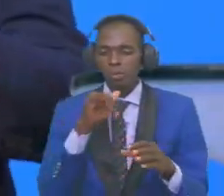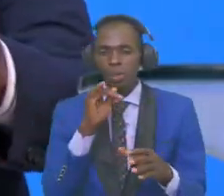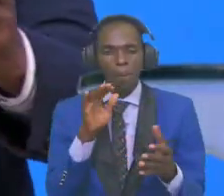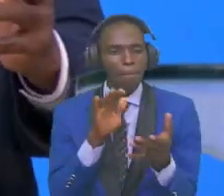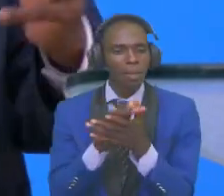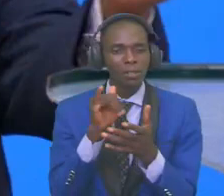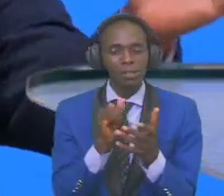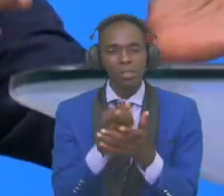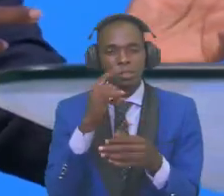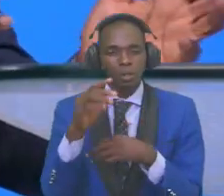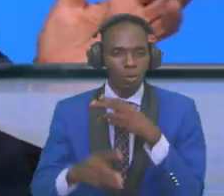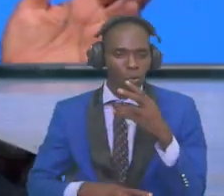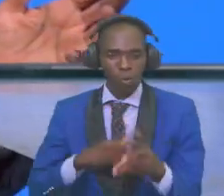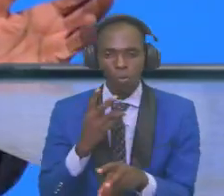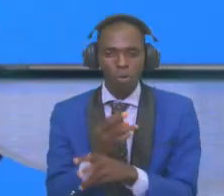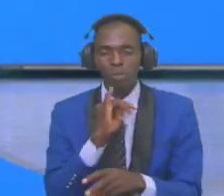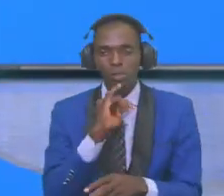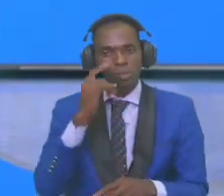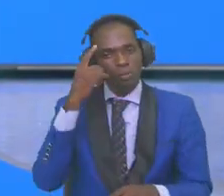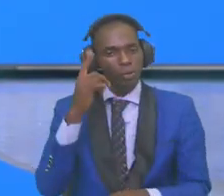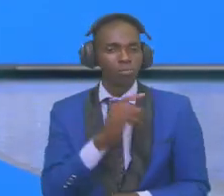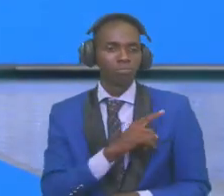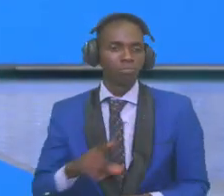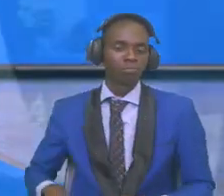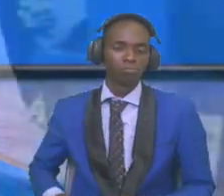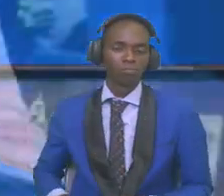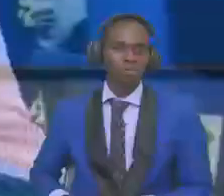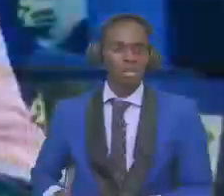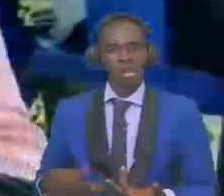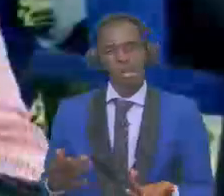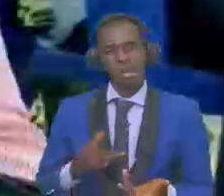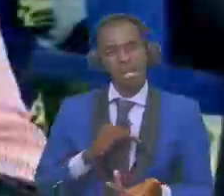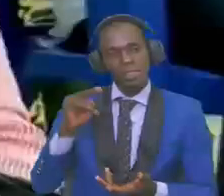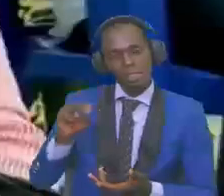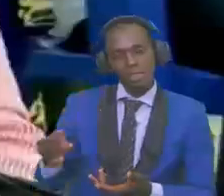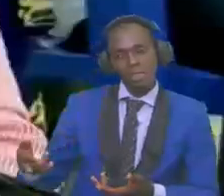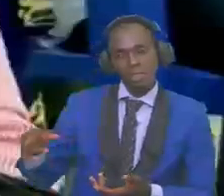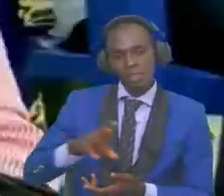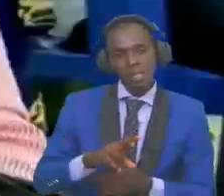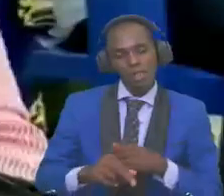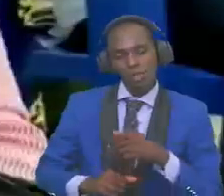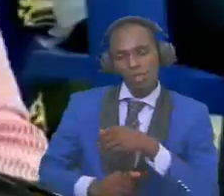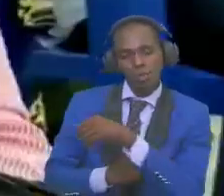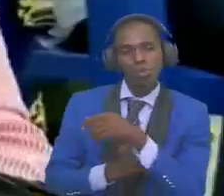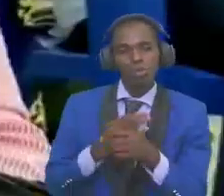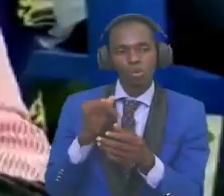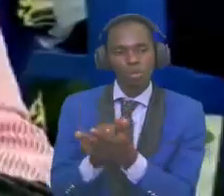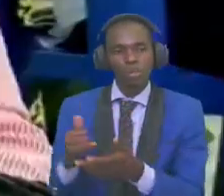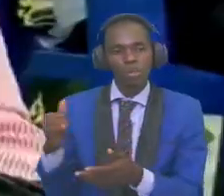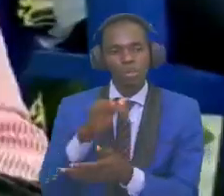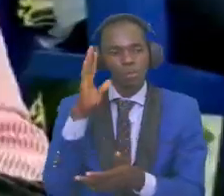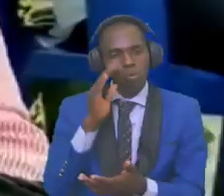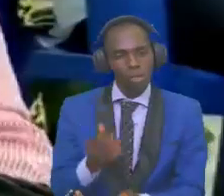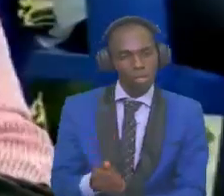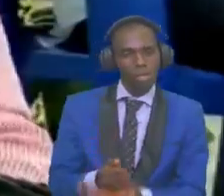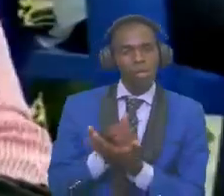must have their consent and have their support, so that they'll help us. The